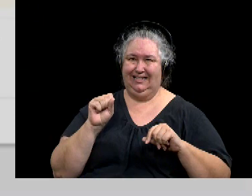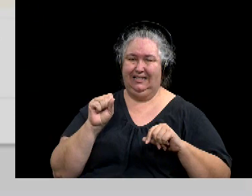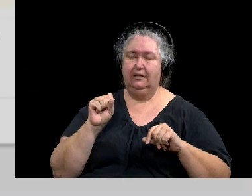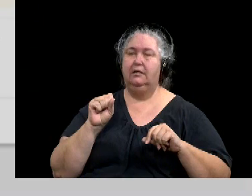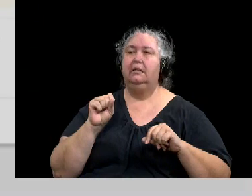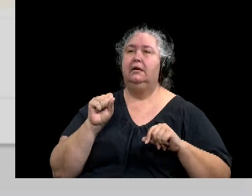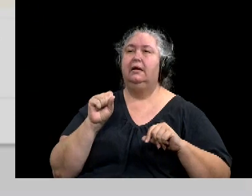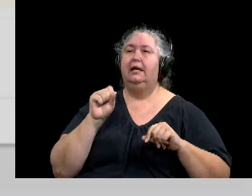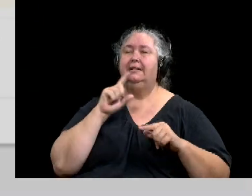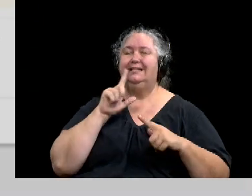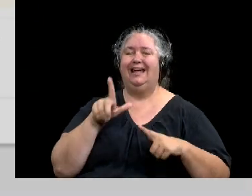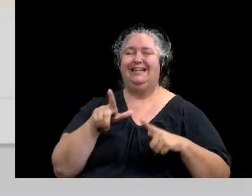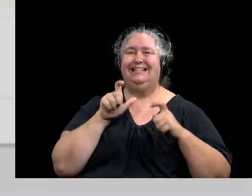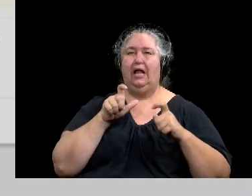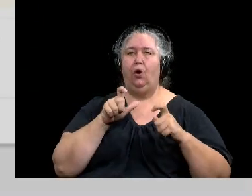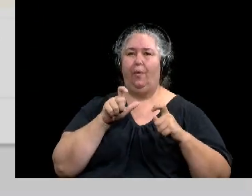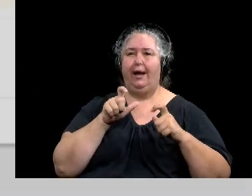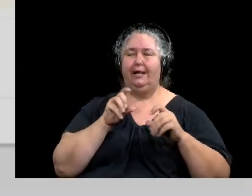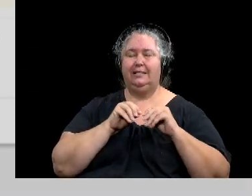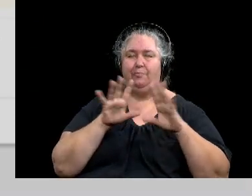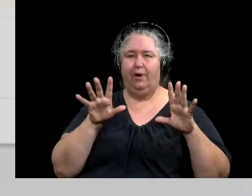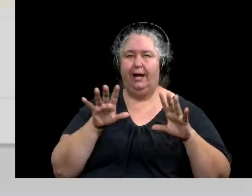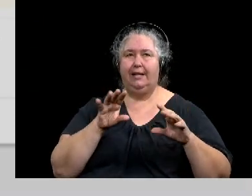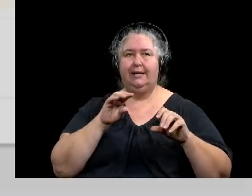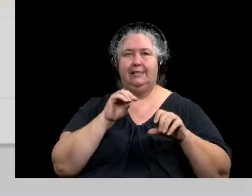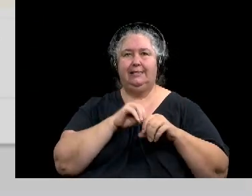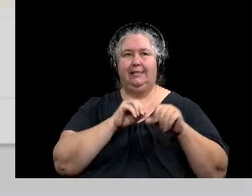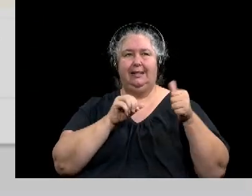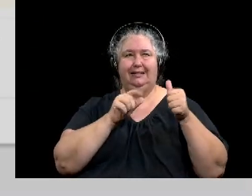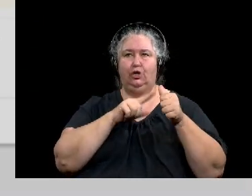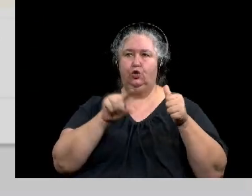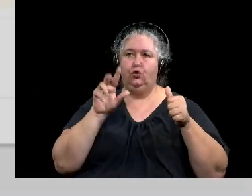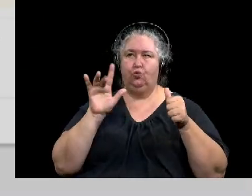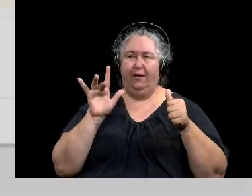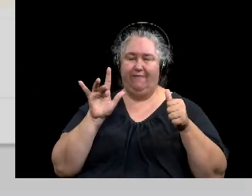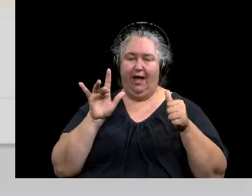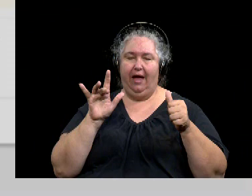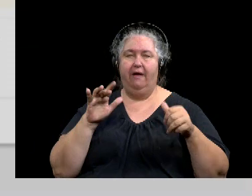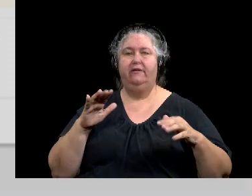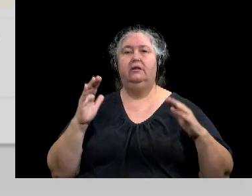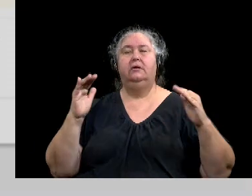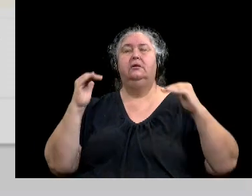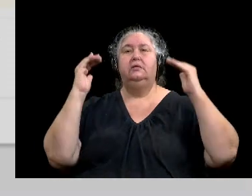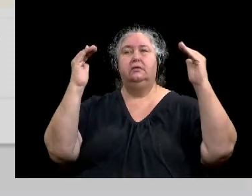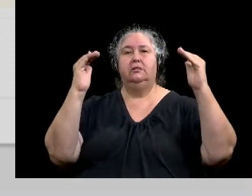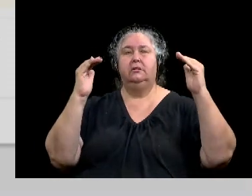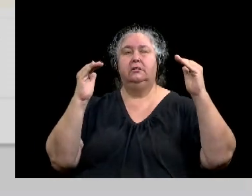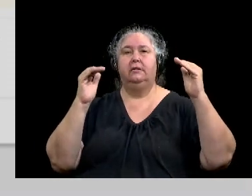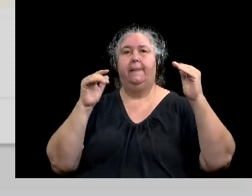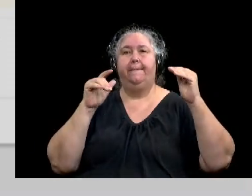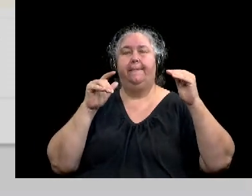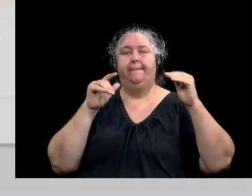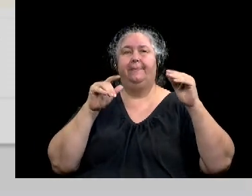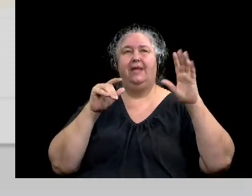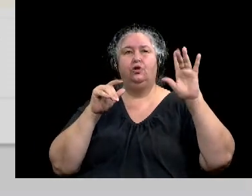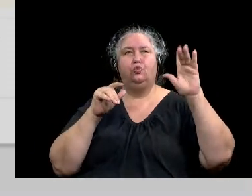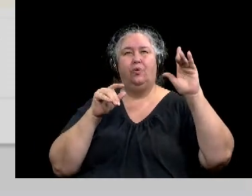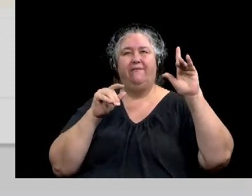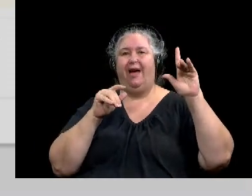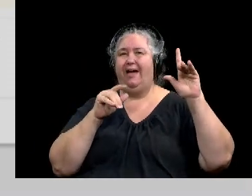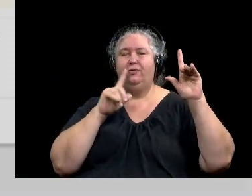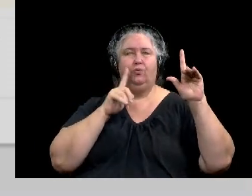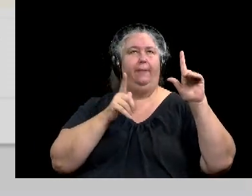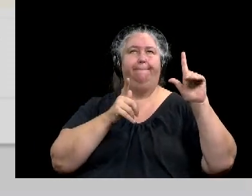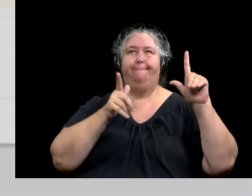accelerated spread in the 10 to 25 cases, and that tipping point at 25